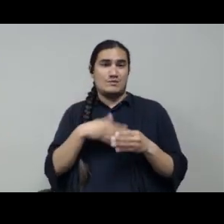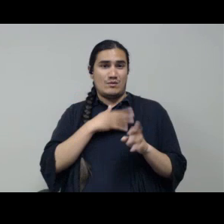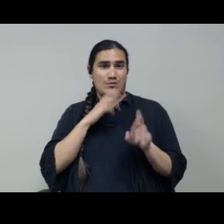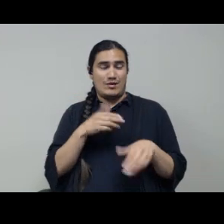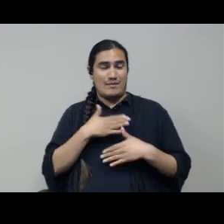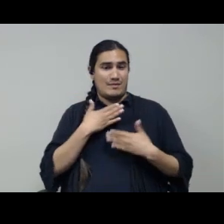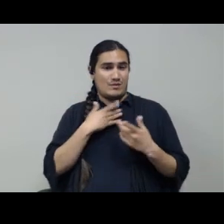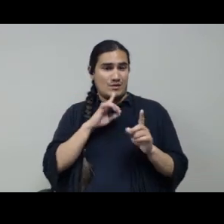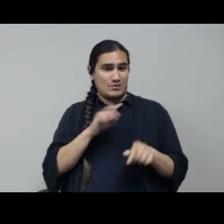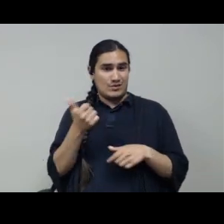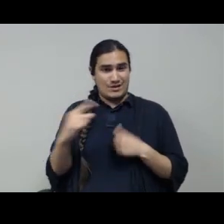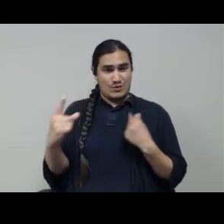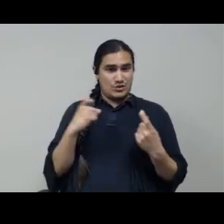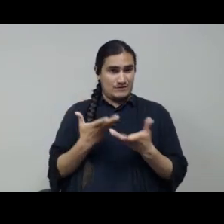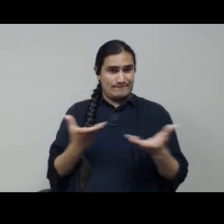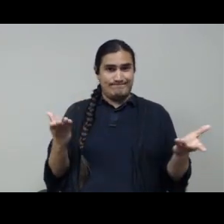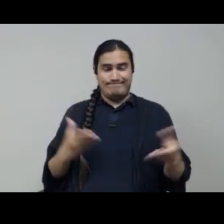any questions.